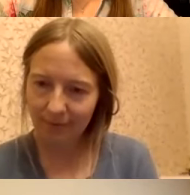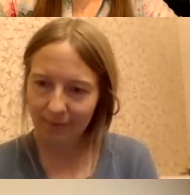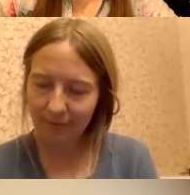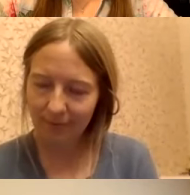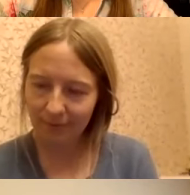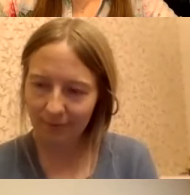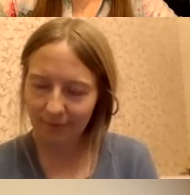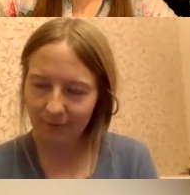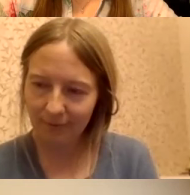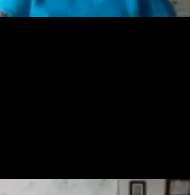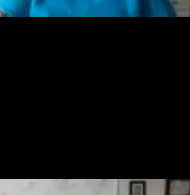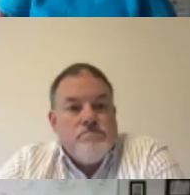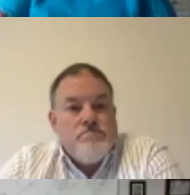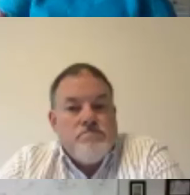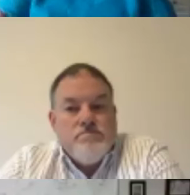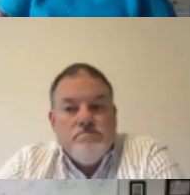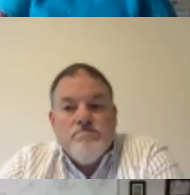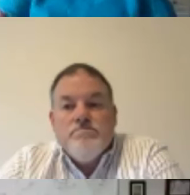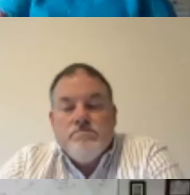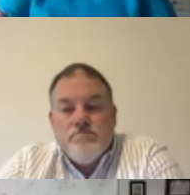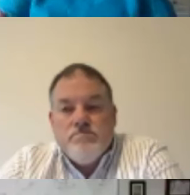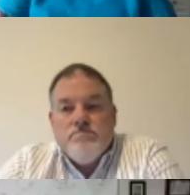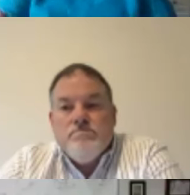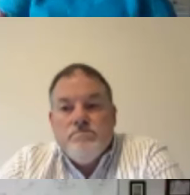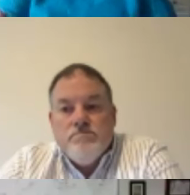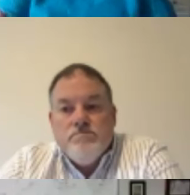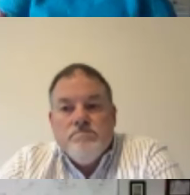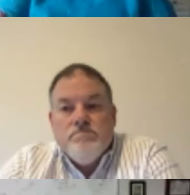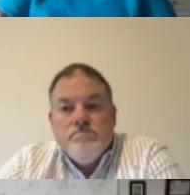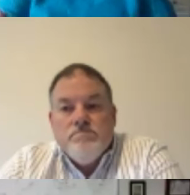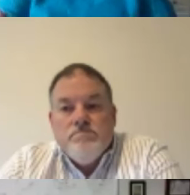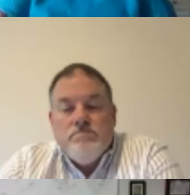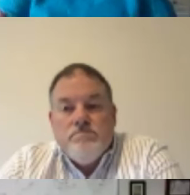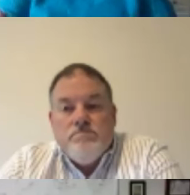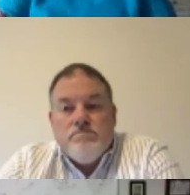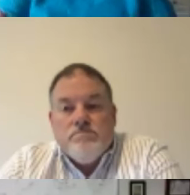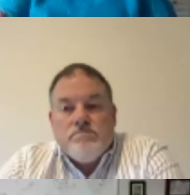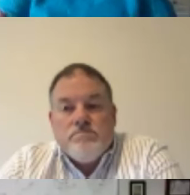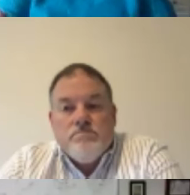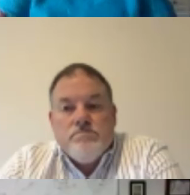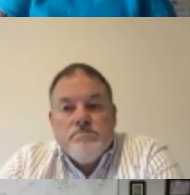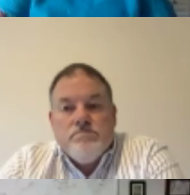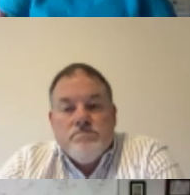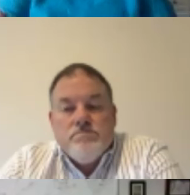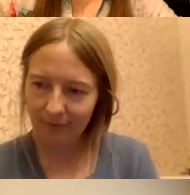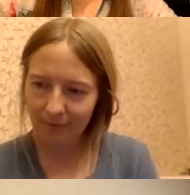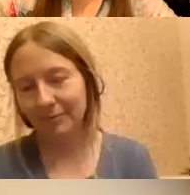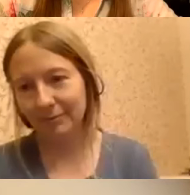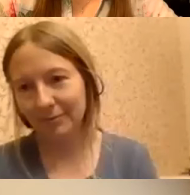AAV2, the intravitreal injection into the vitreous chamber, because this AAV2,